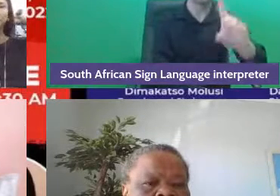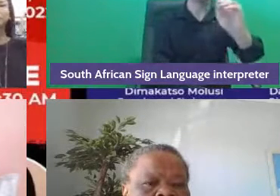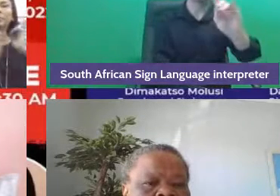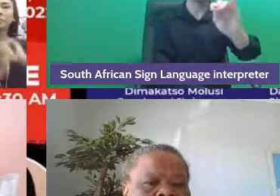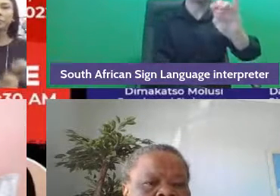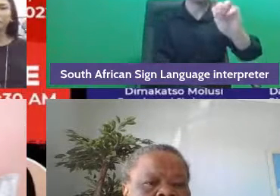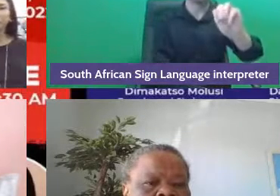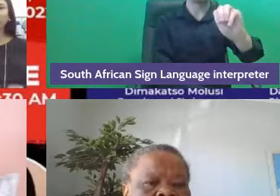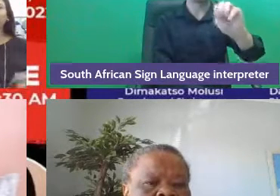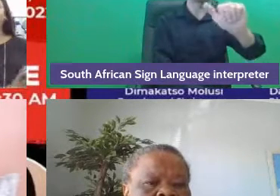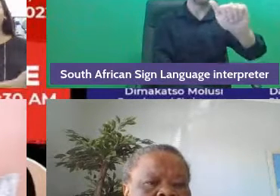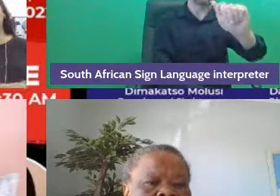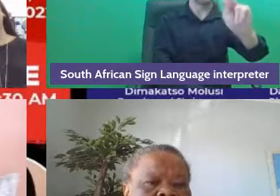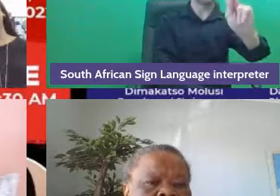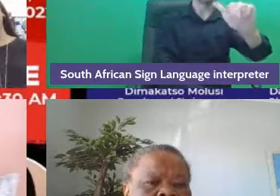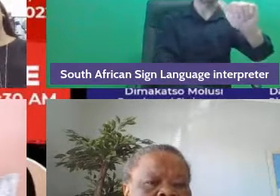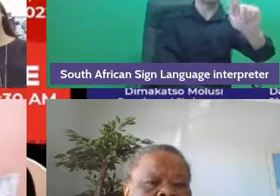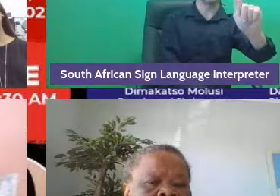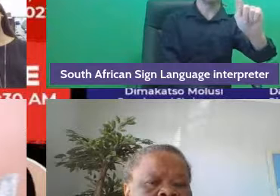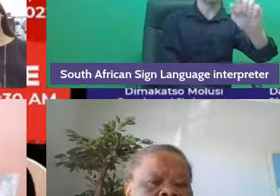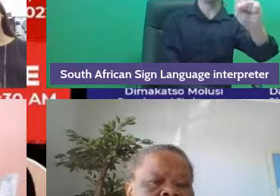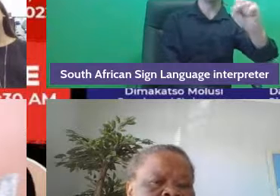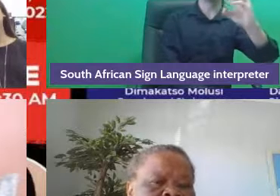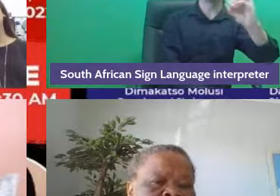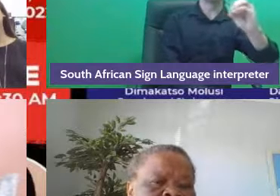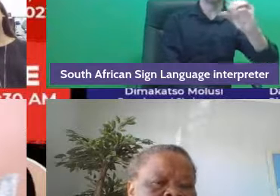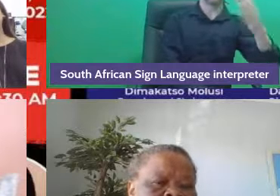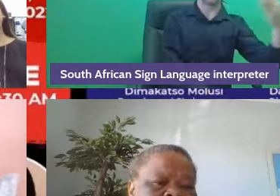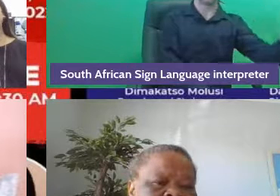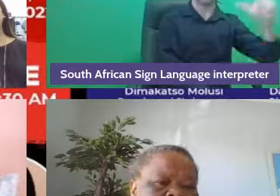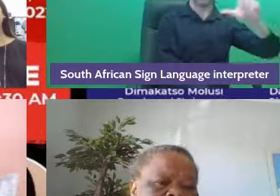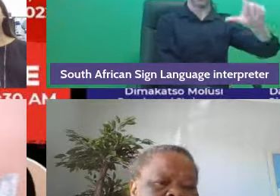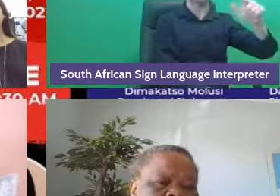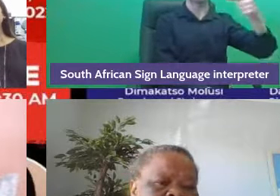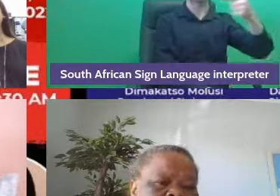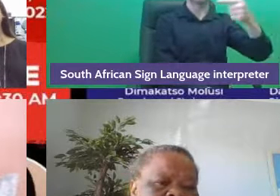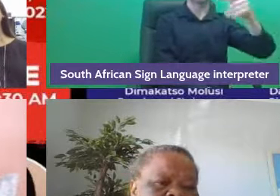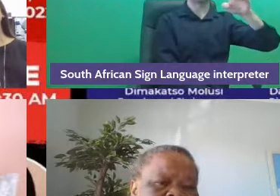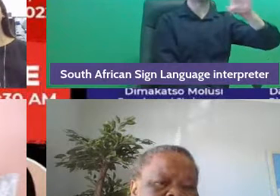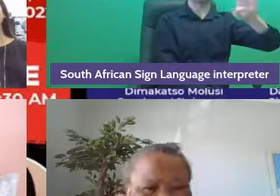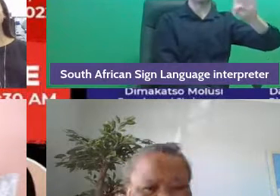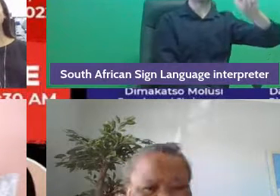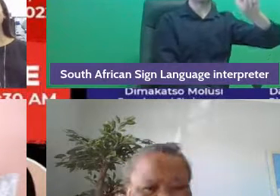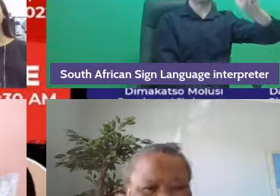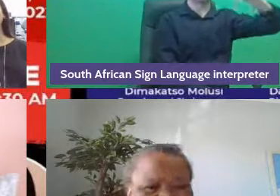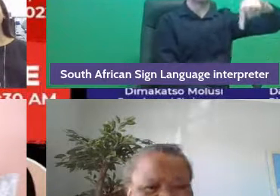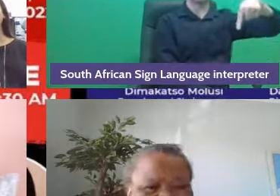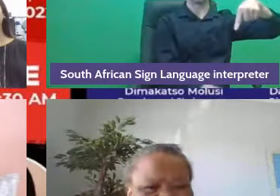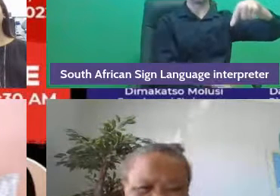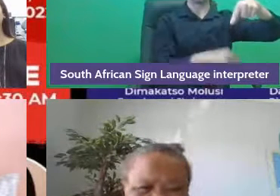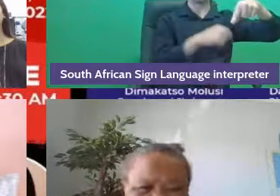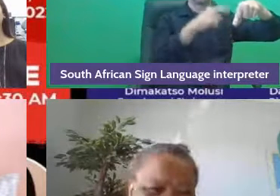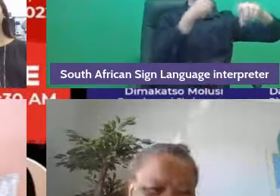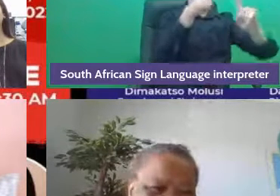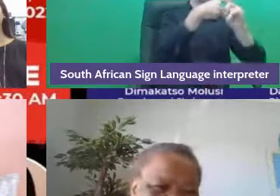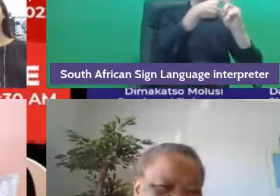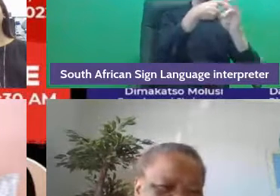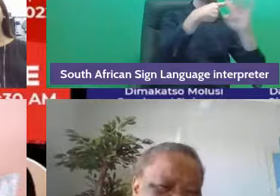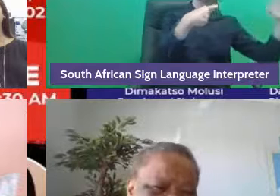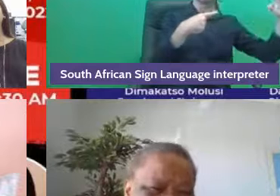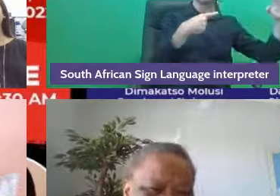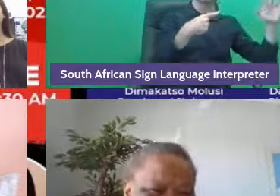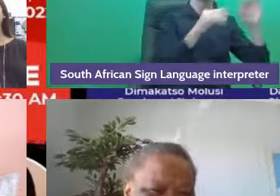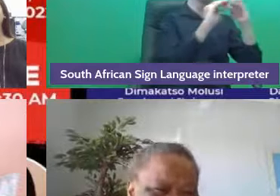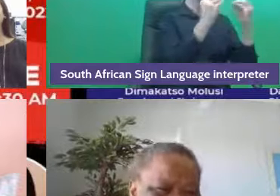the founder and chairperson of Bahamutibi LGBTIQA+ organization, which is an organization